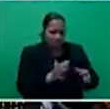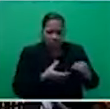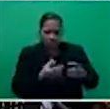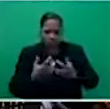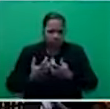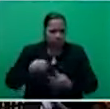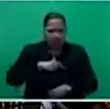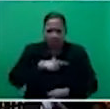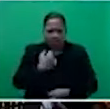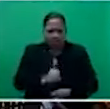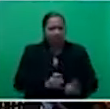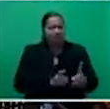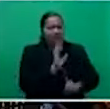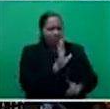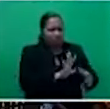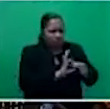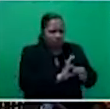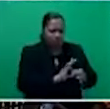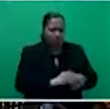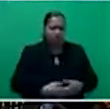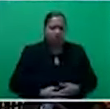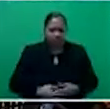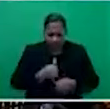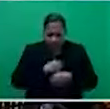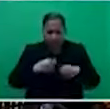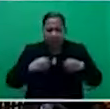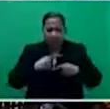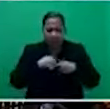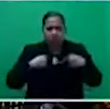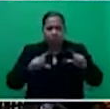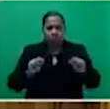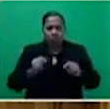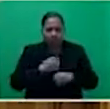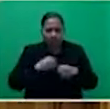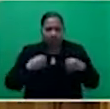your own perspective, we do ours. Honourable member, you